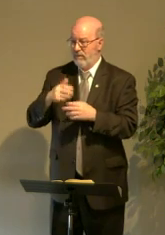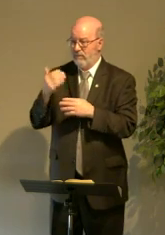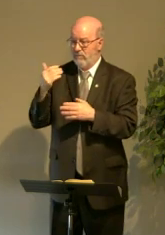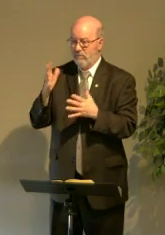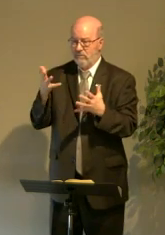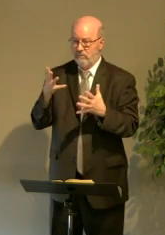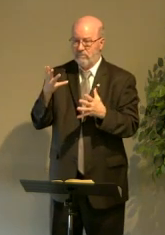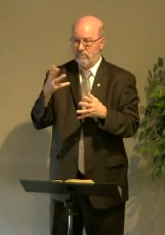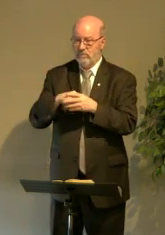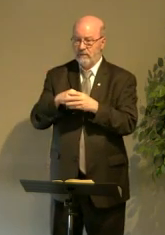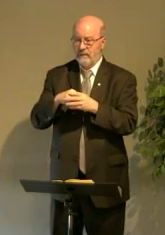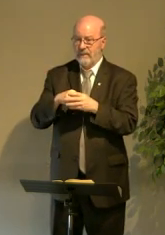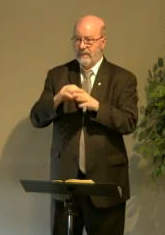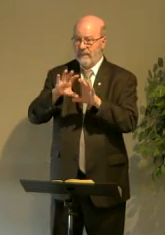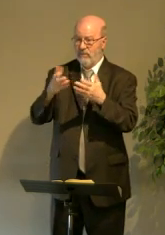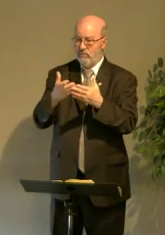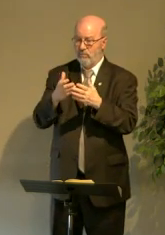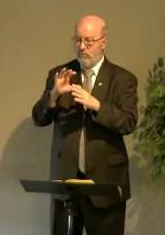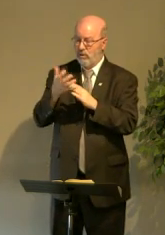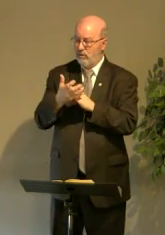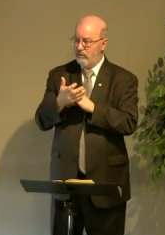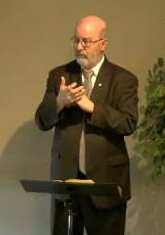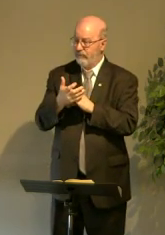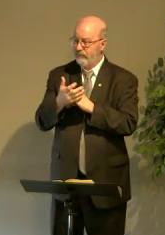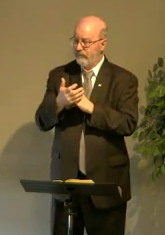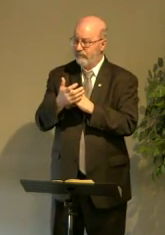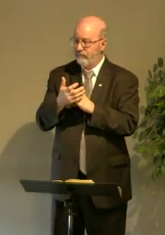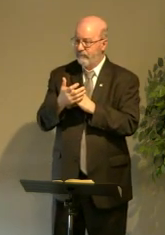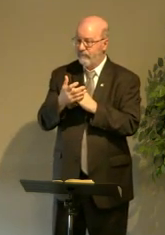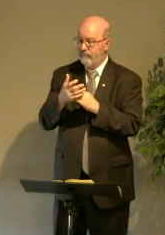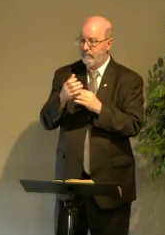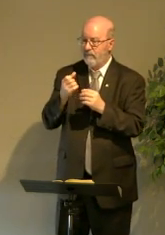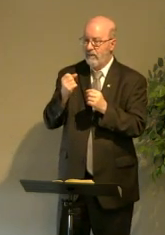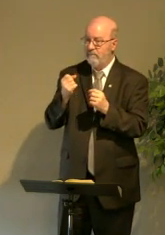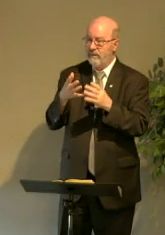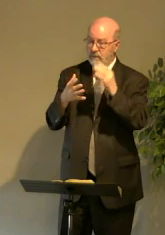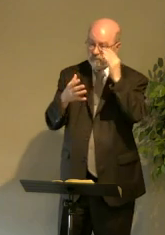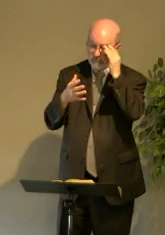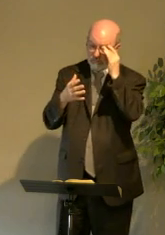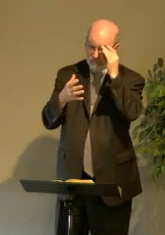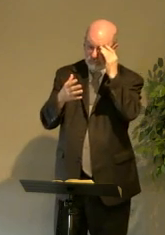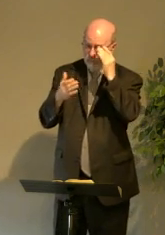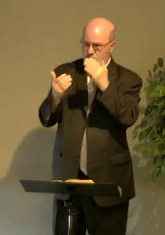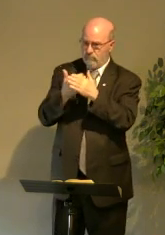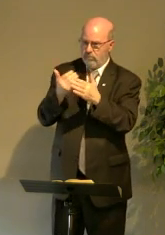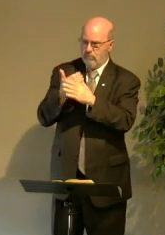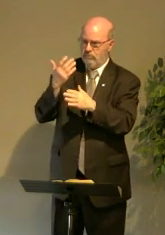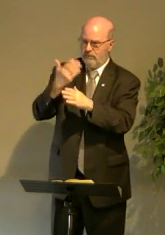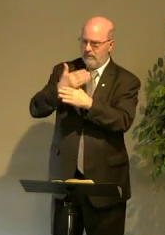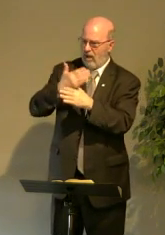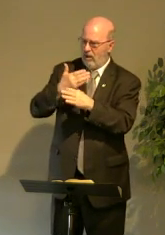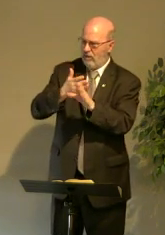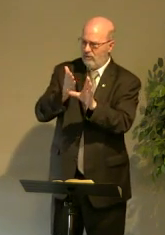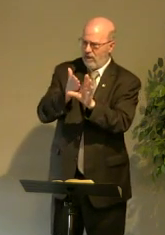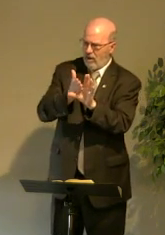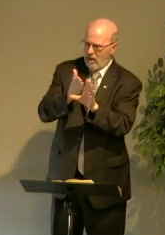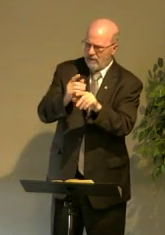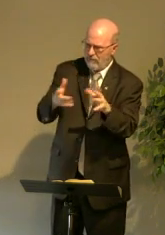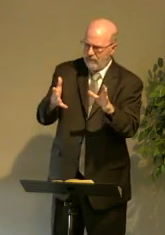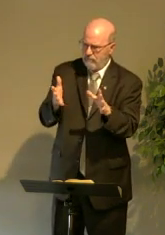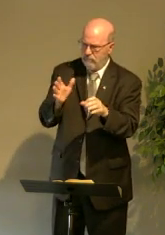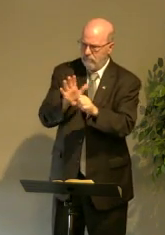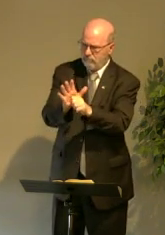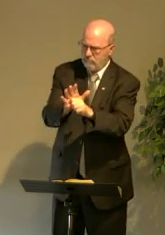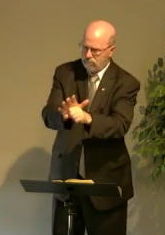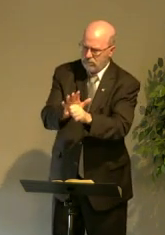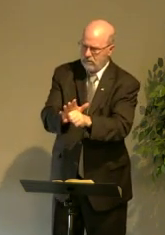the rage in secular culture. And it was all the modern psychologists and things like that were pushing